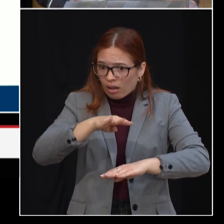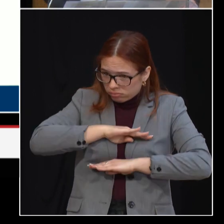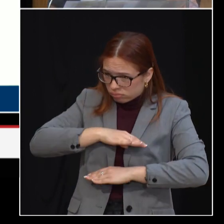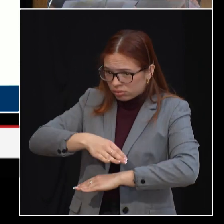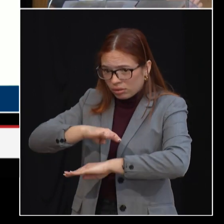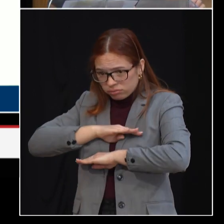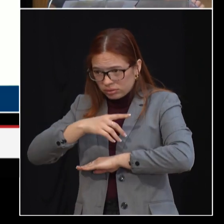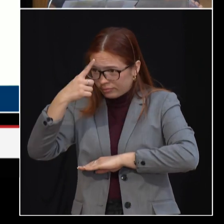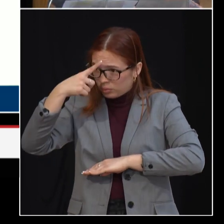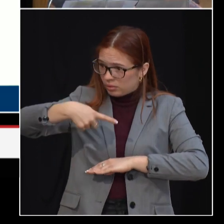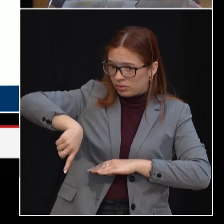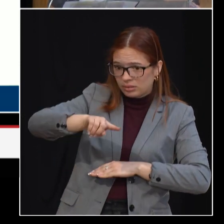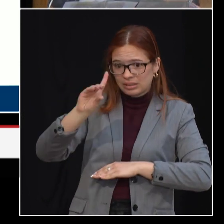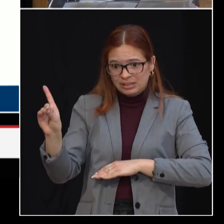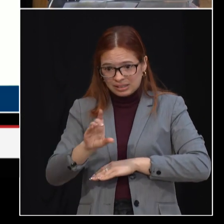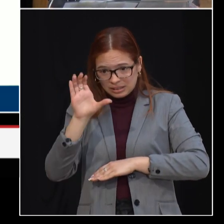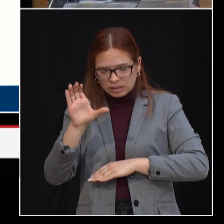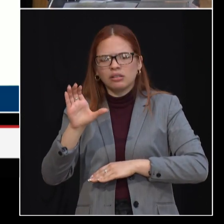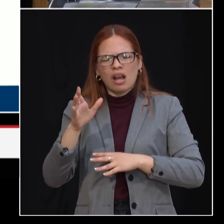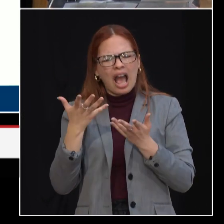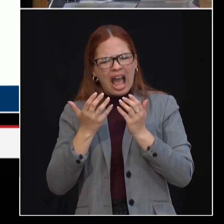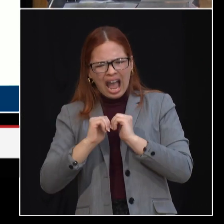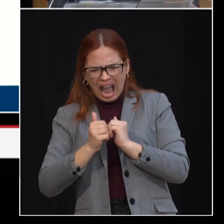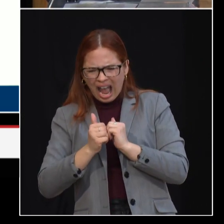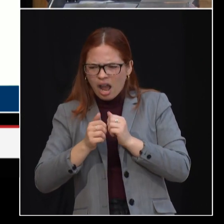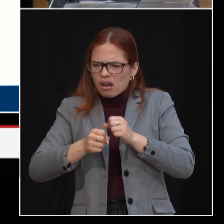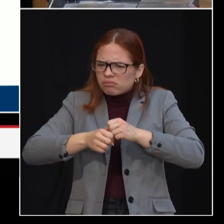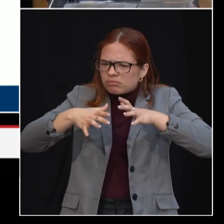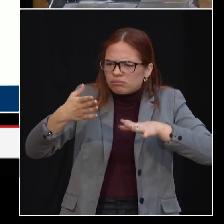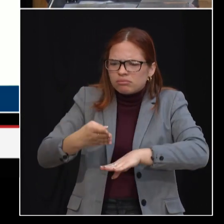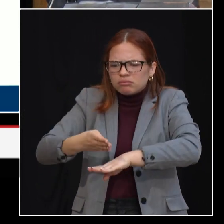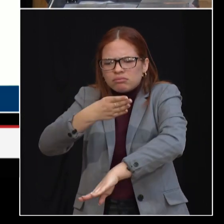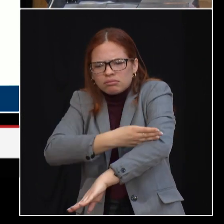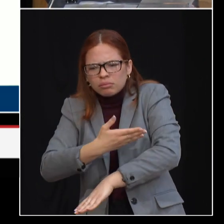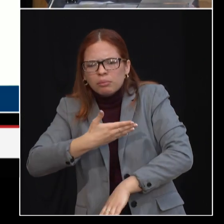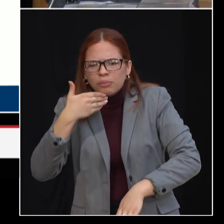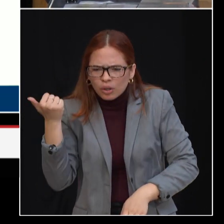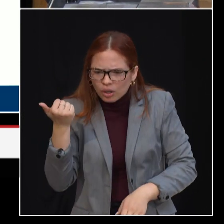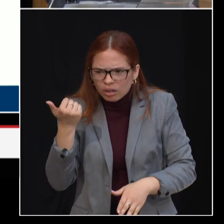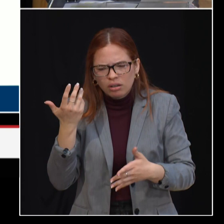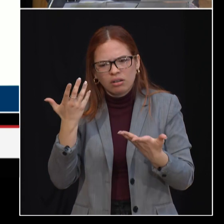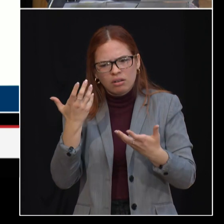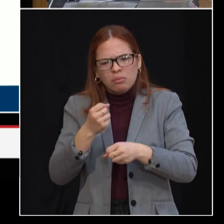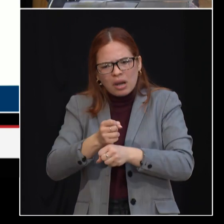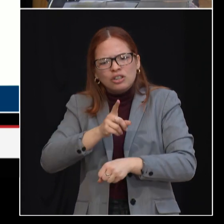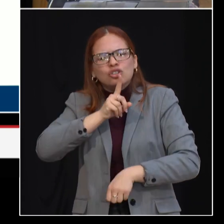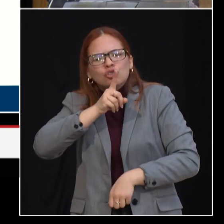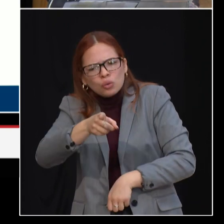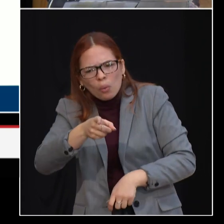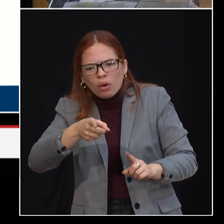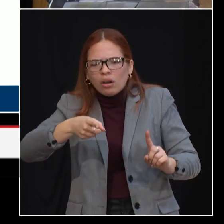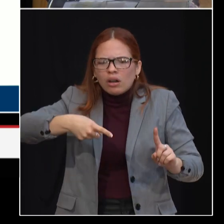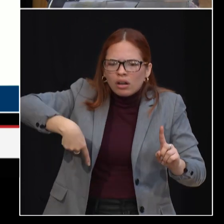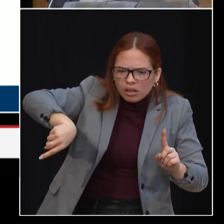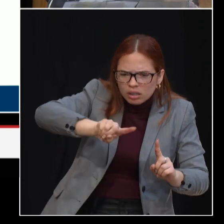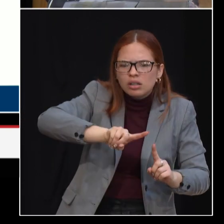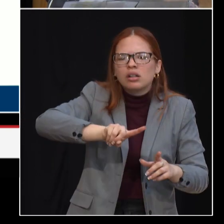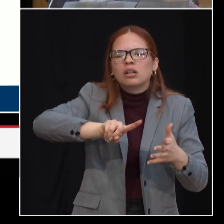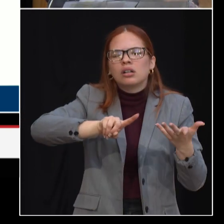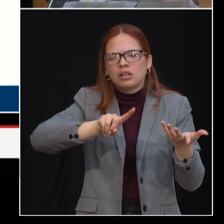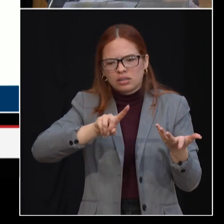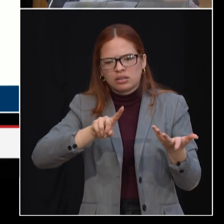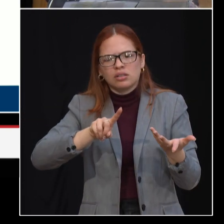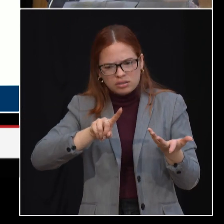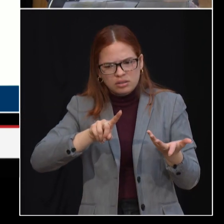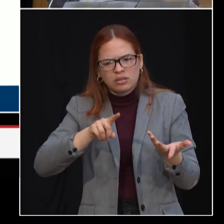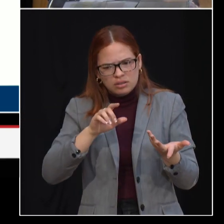and to further enhance those efforts and to ensure that all stakeholders have meaningful input into the RFP, we have determined